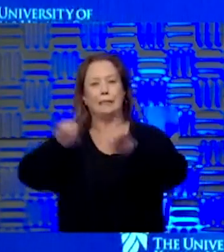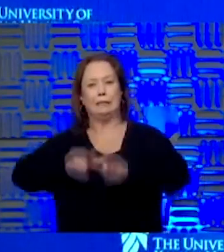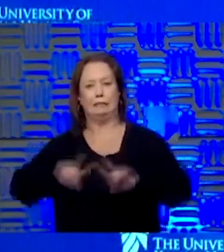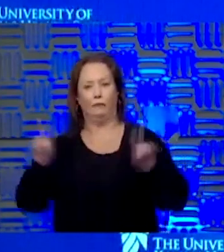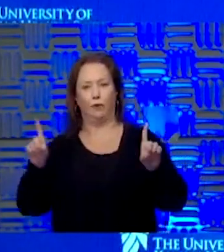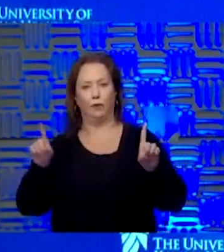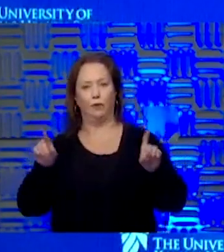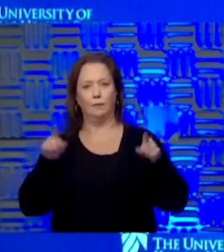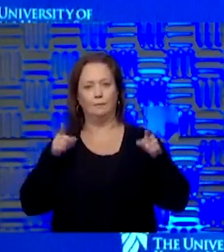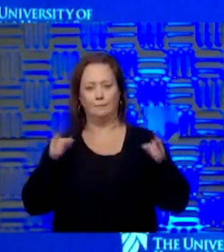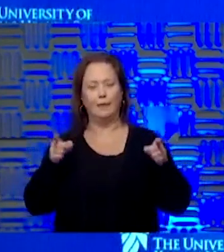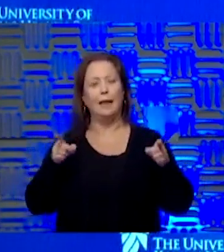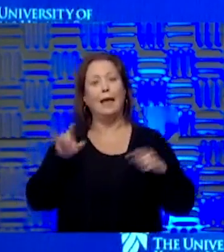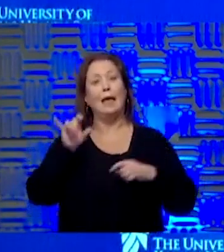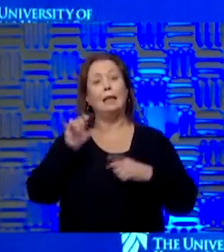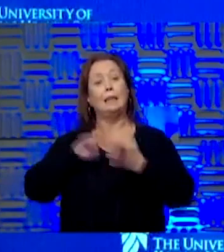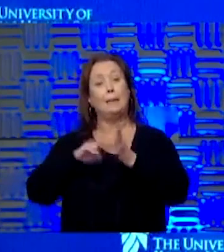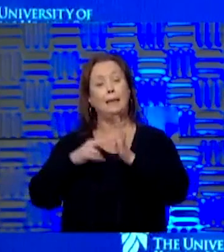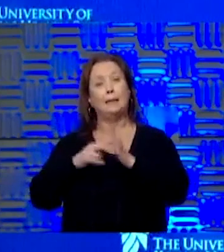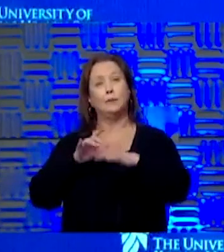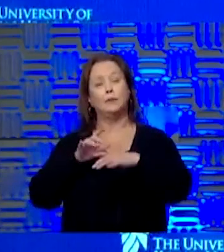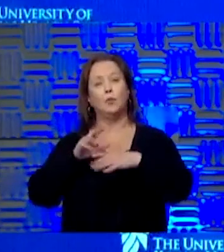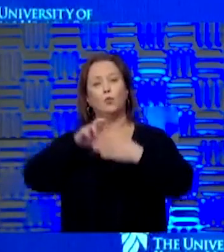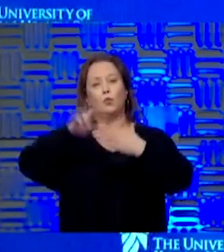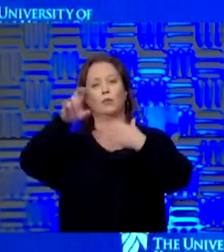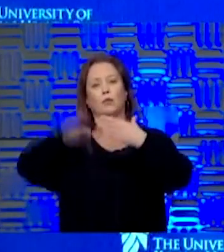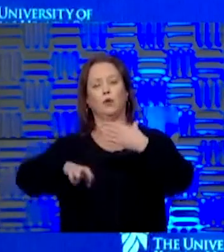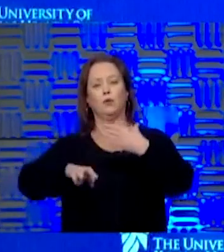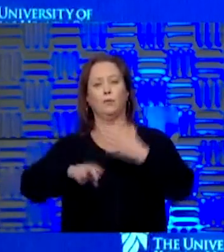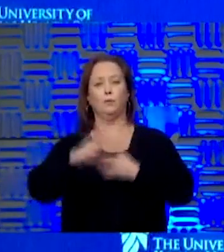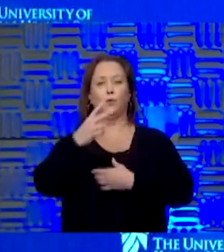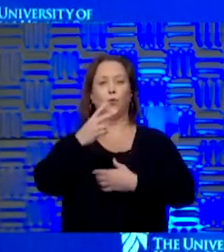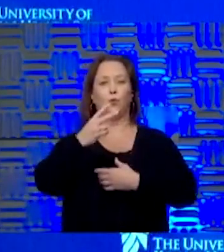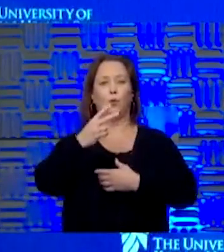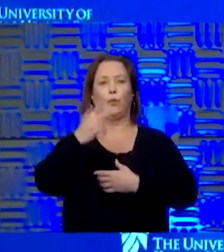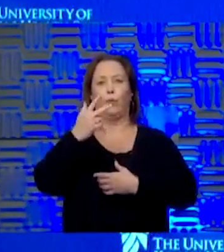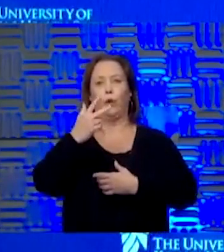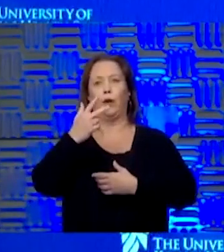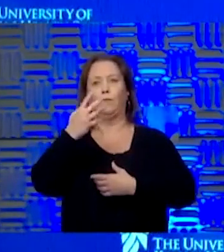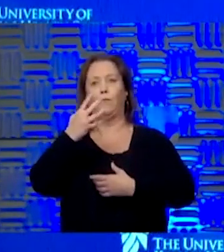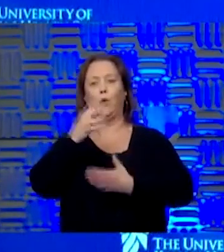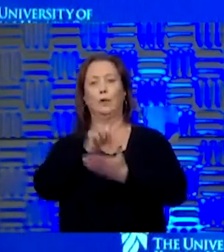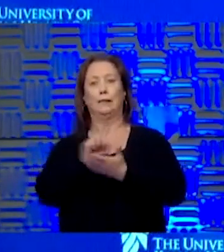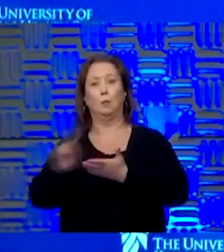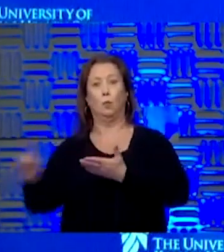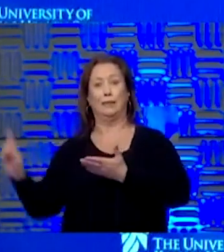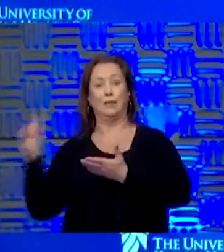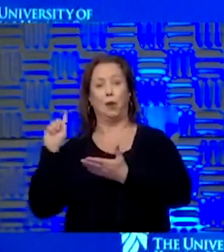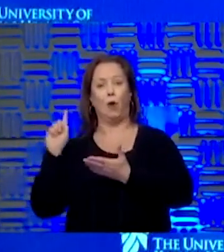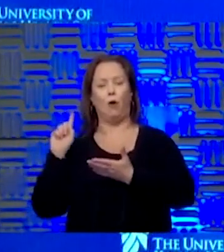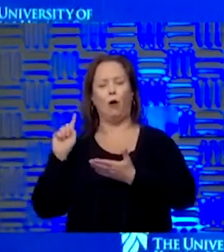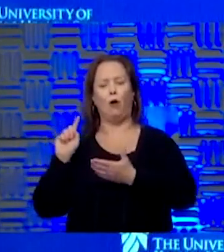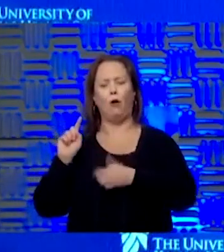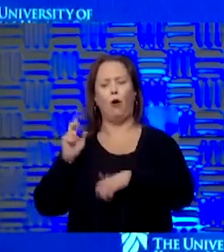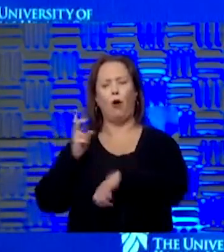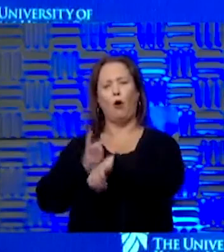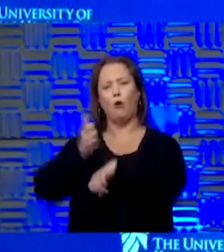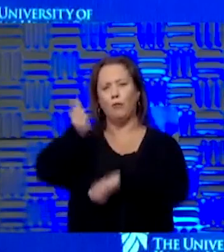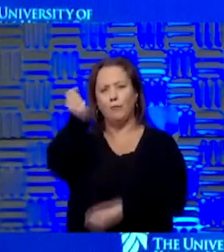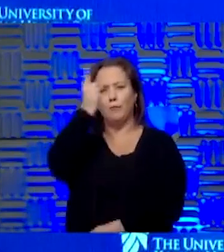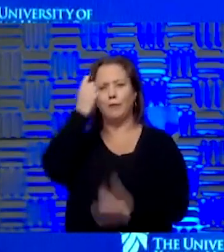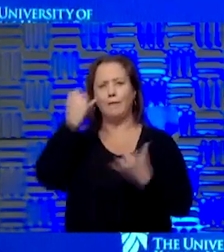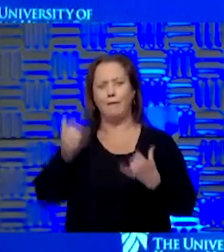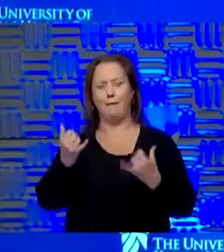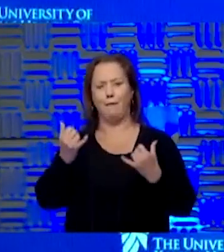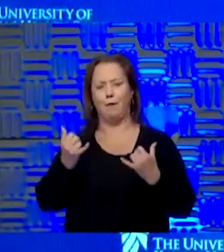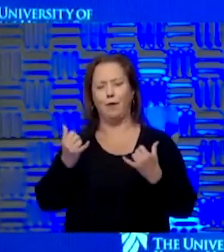two things make early results, or, you know, results from 2 or 3 or 4 or 6 weeks ago harder to interpret relative to in things